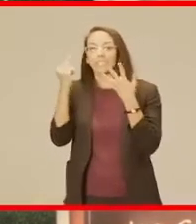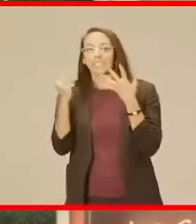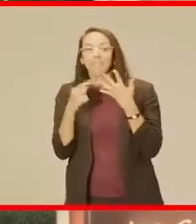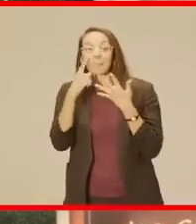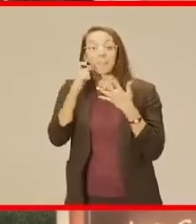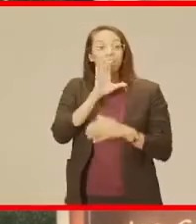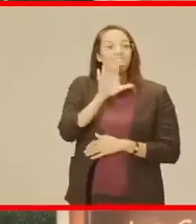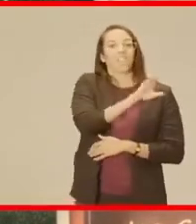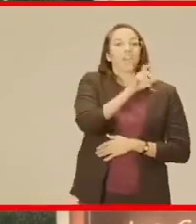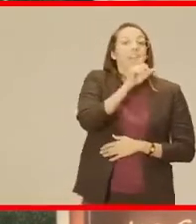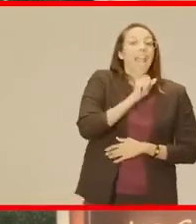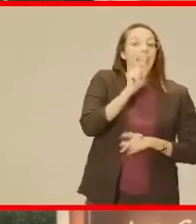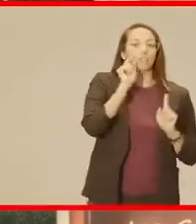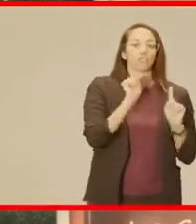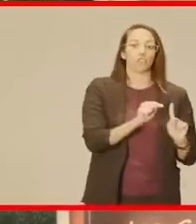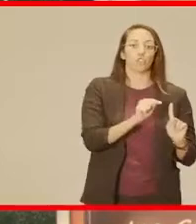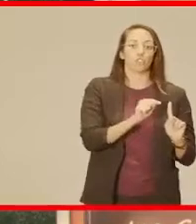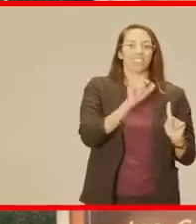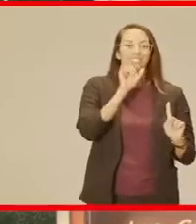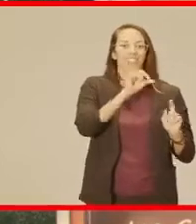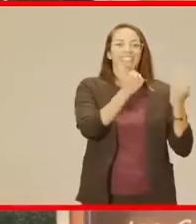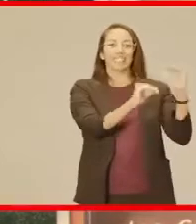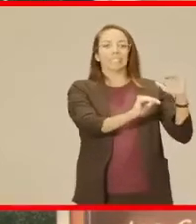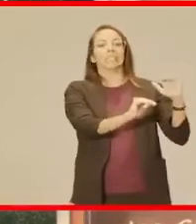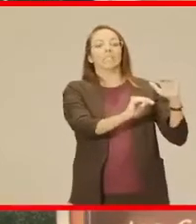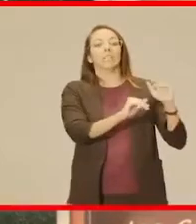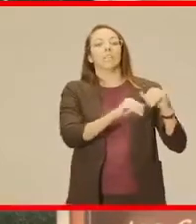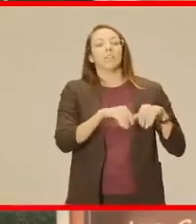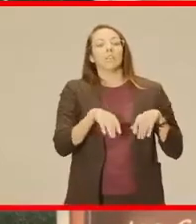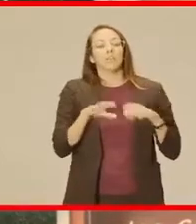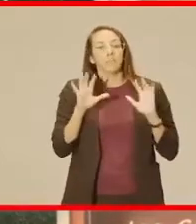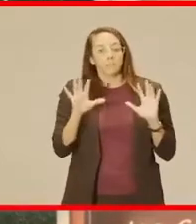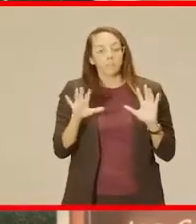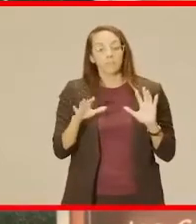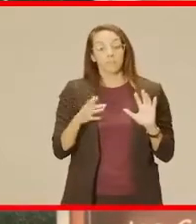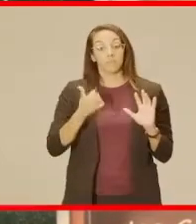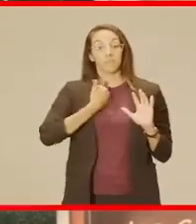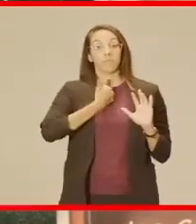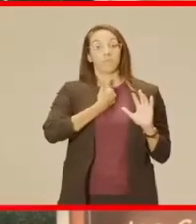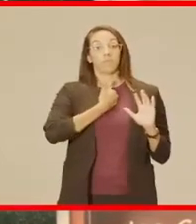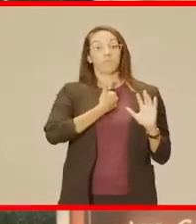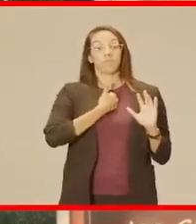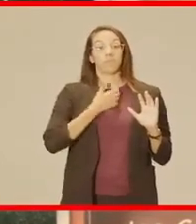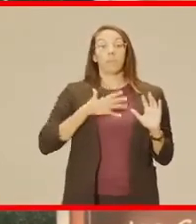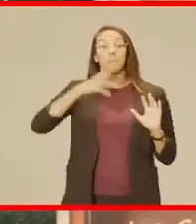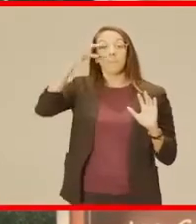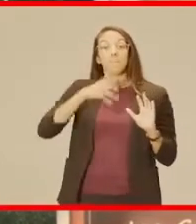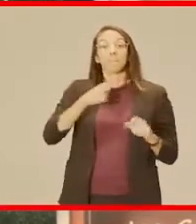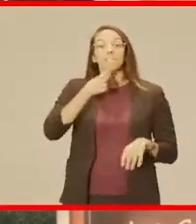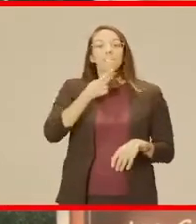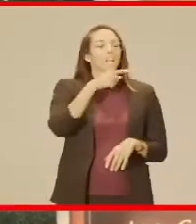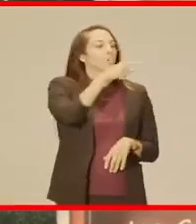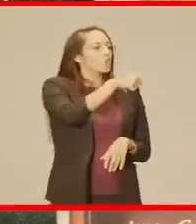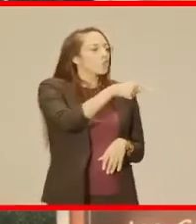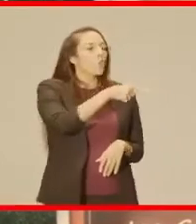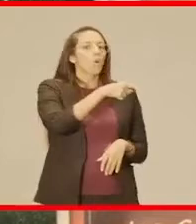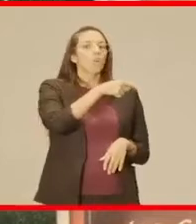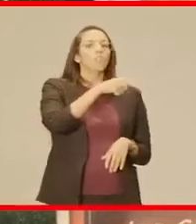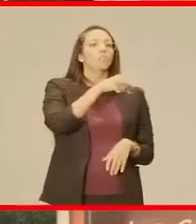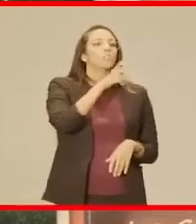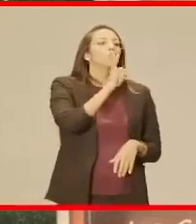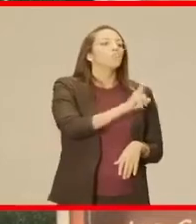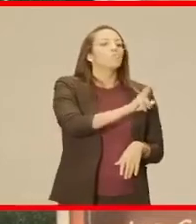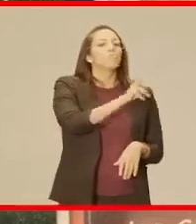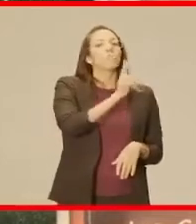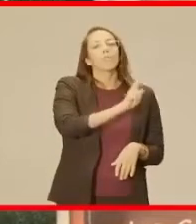age. I can't tell you how many times as a kid my parents would say, "You're this years old, you're that years old, you should